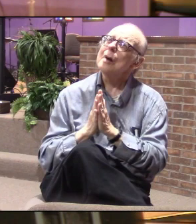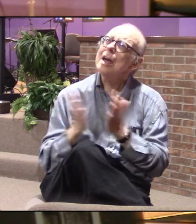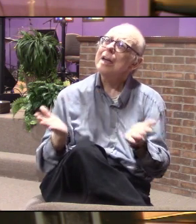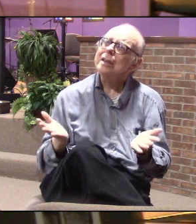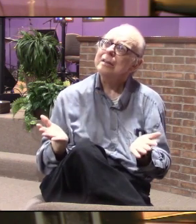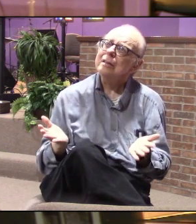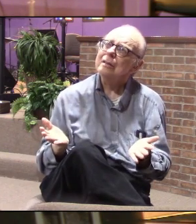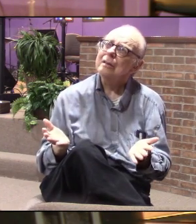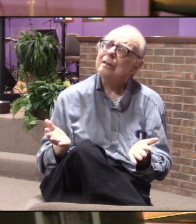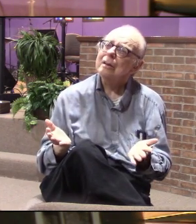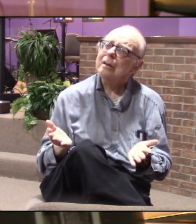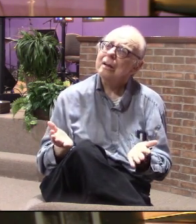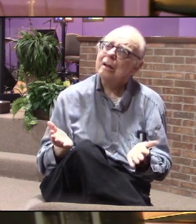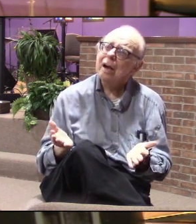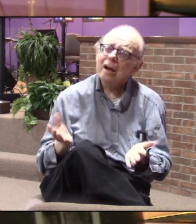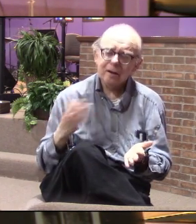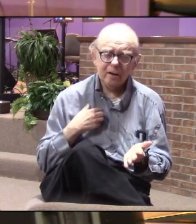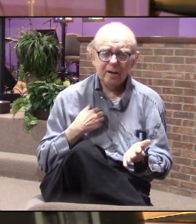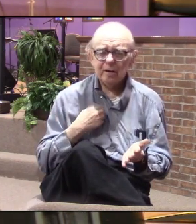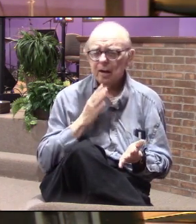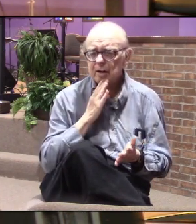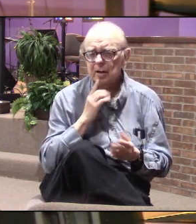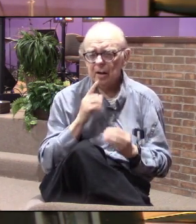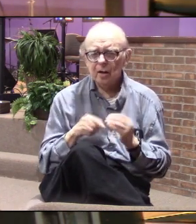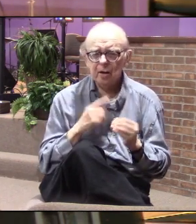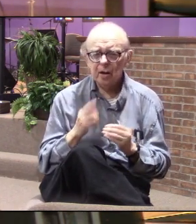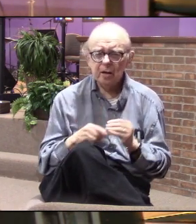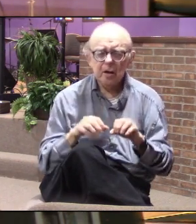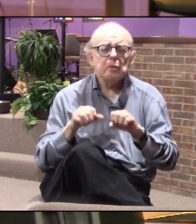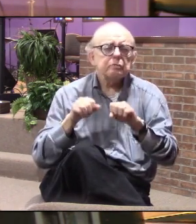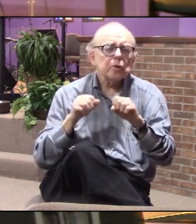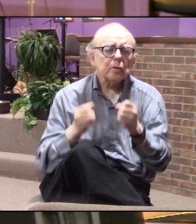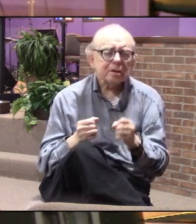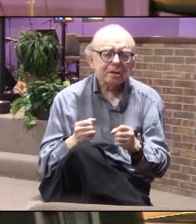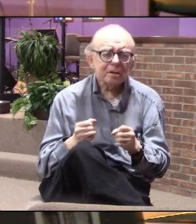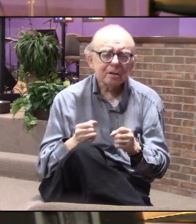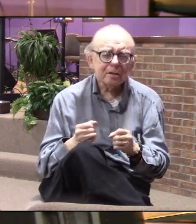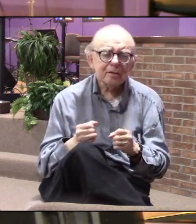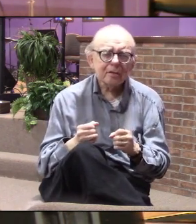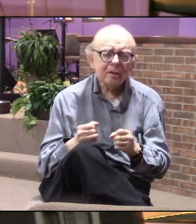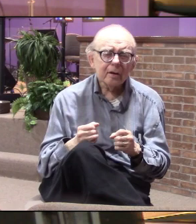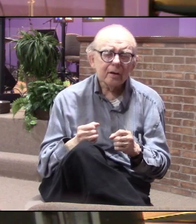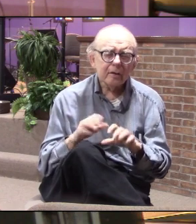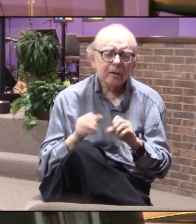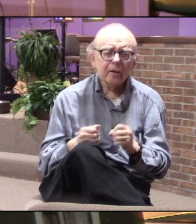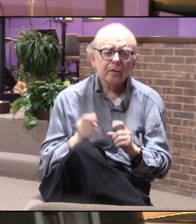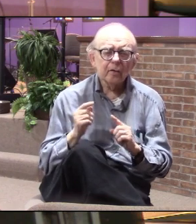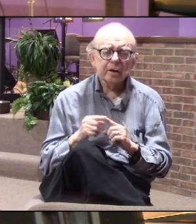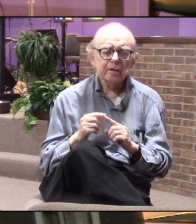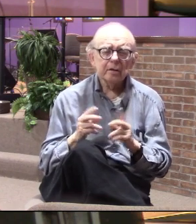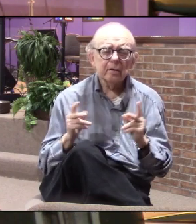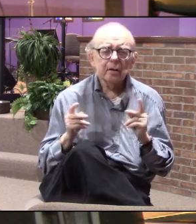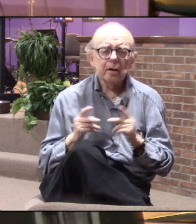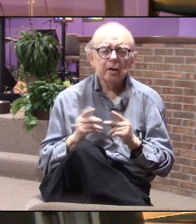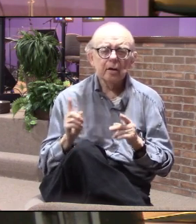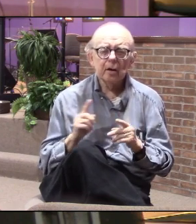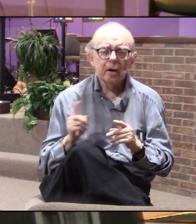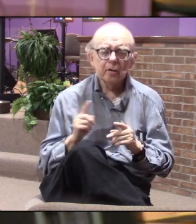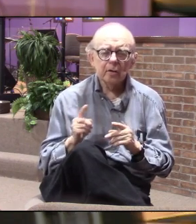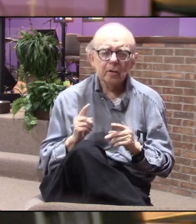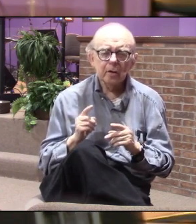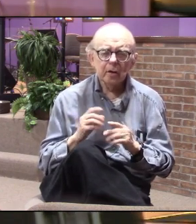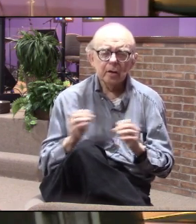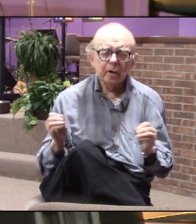pain? I'm talking about broken. Broken to the point where there